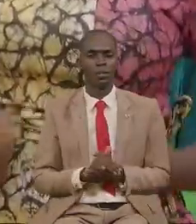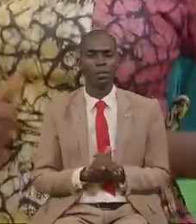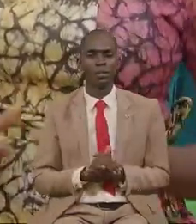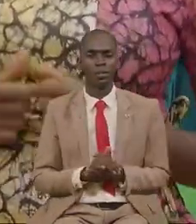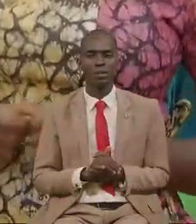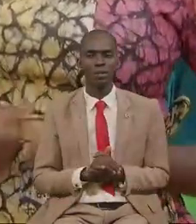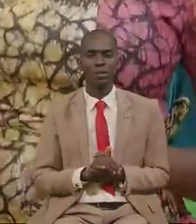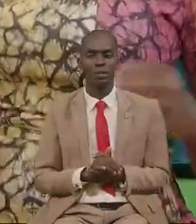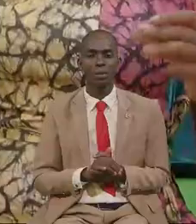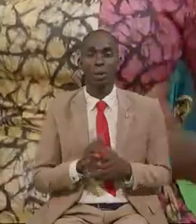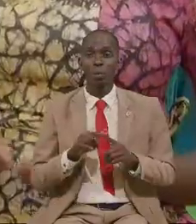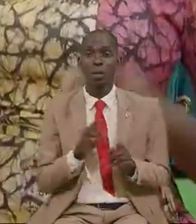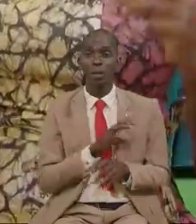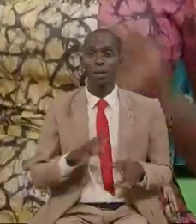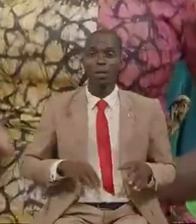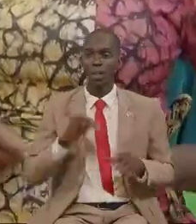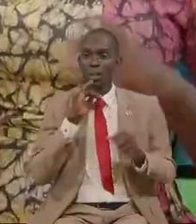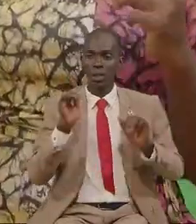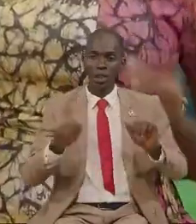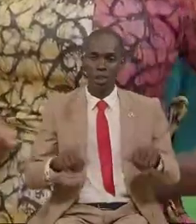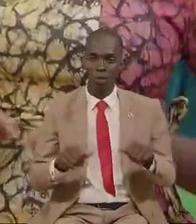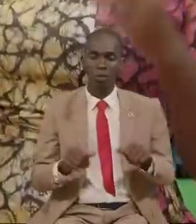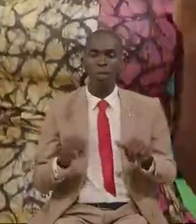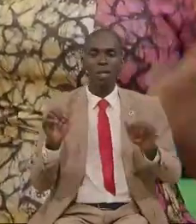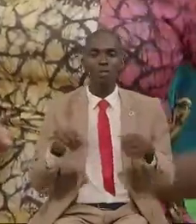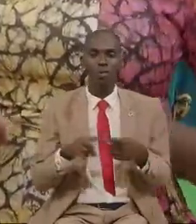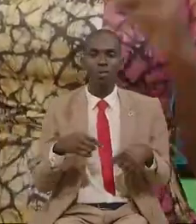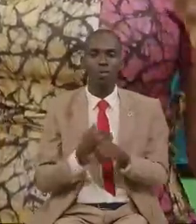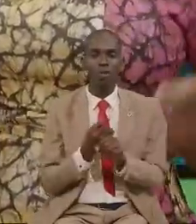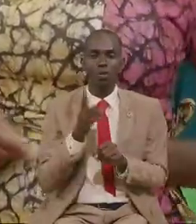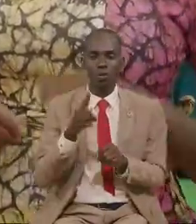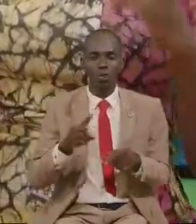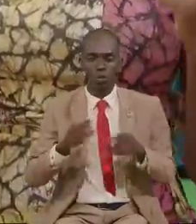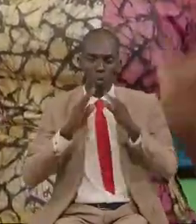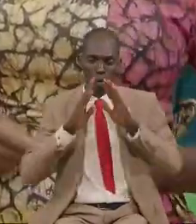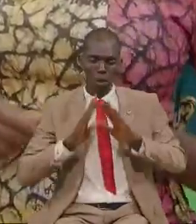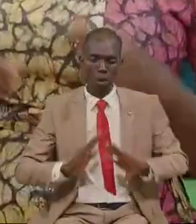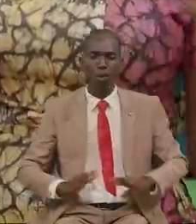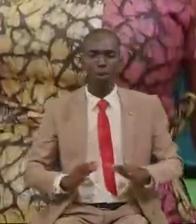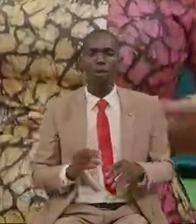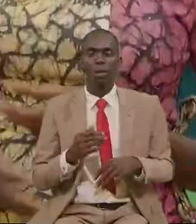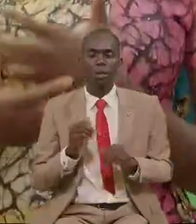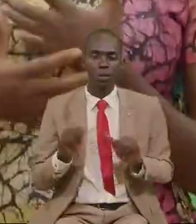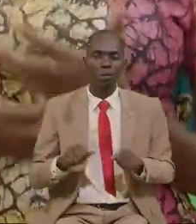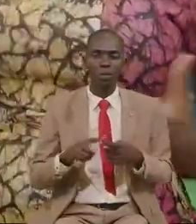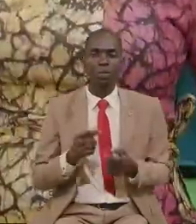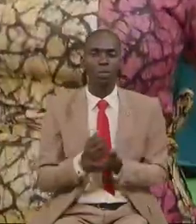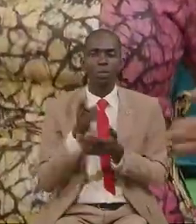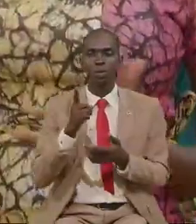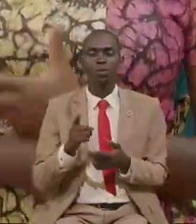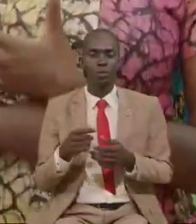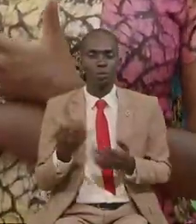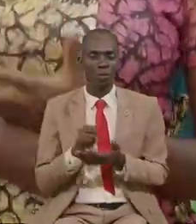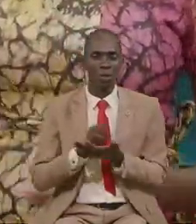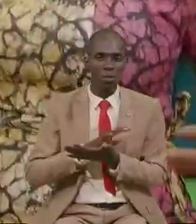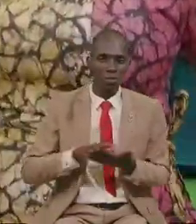But Christ is able to make you stable, sanctified, steady,